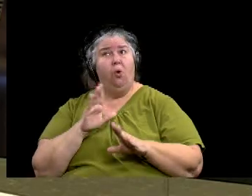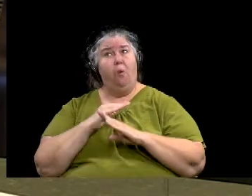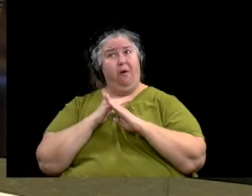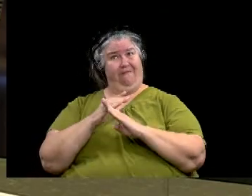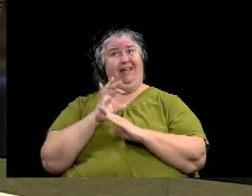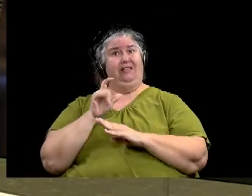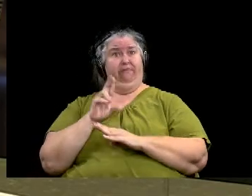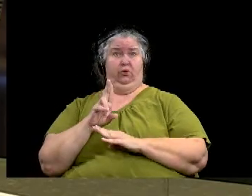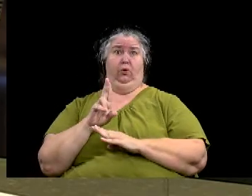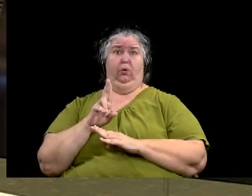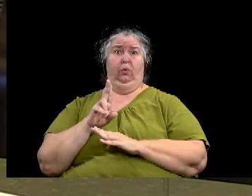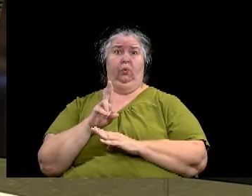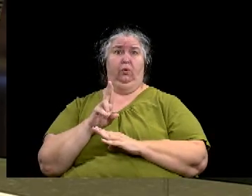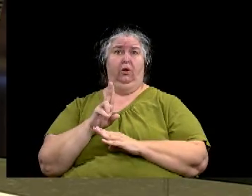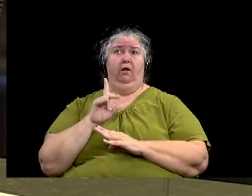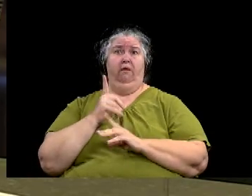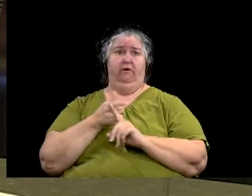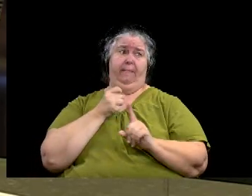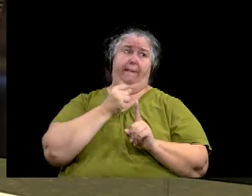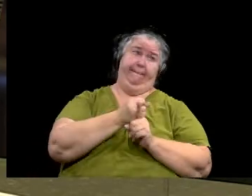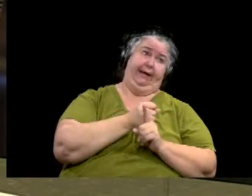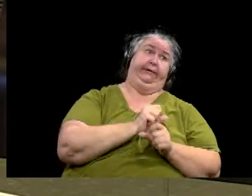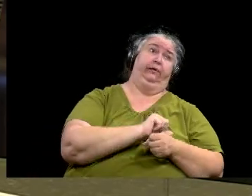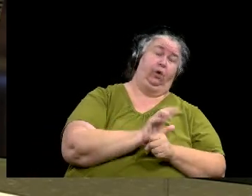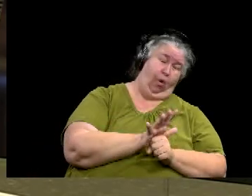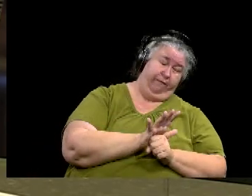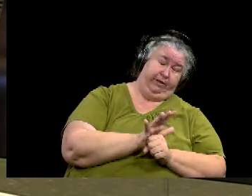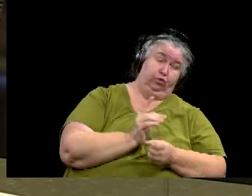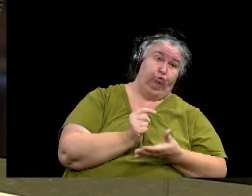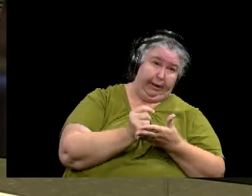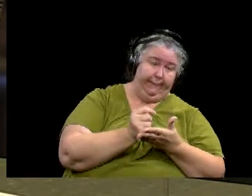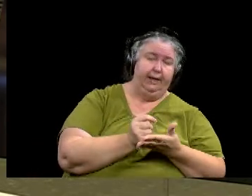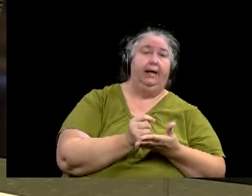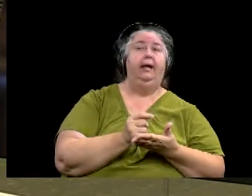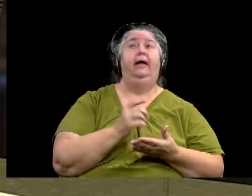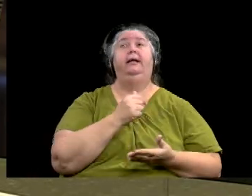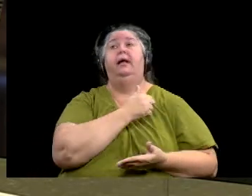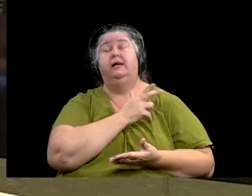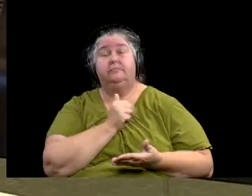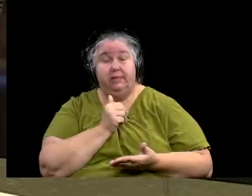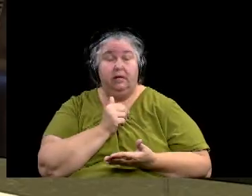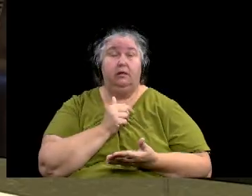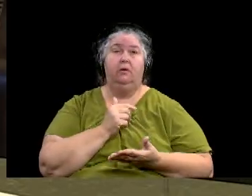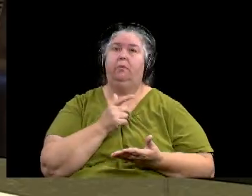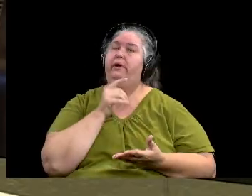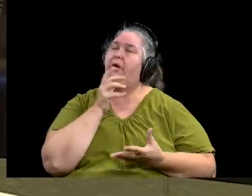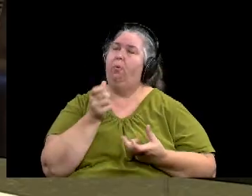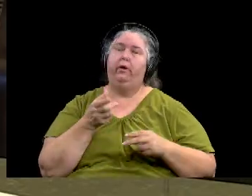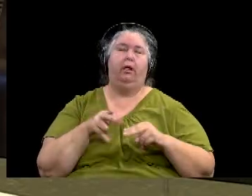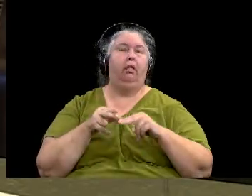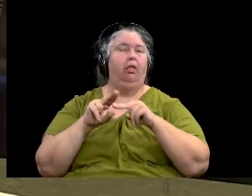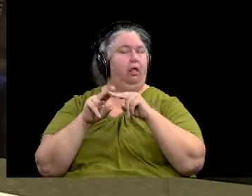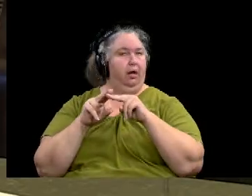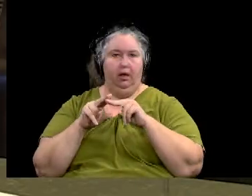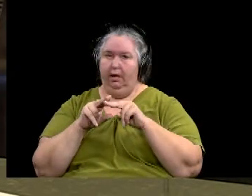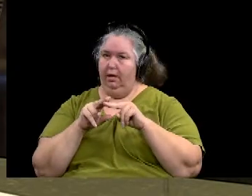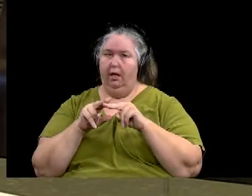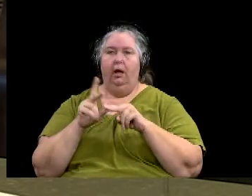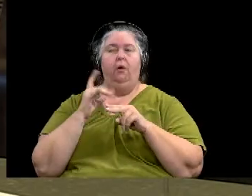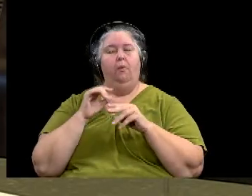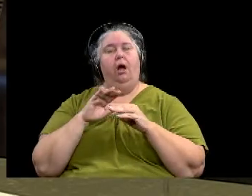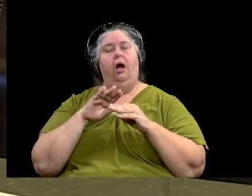COVID-19 treatment and the hospitalization rate, which we don't want to continue to be the way it is. We want to get down to that trauma level M